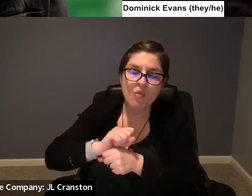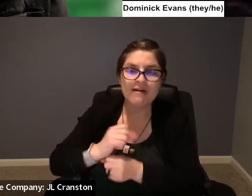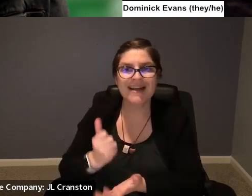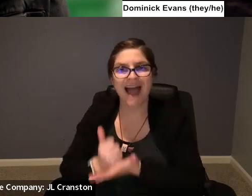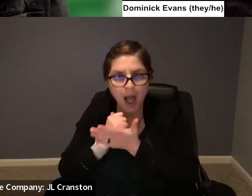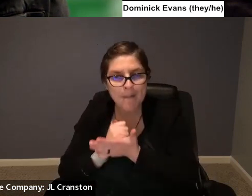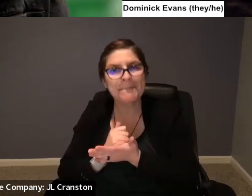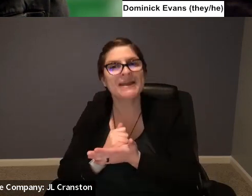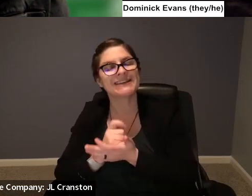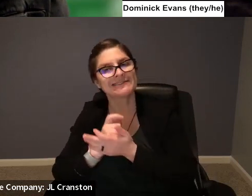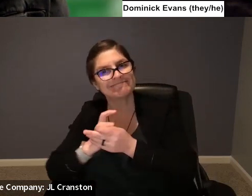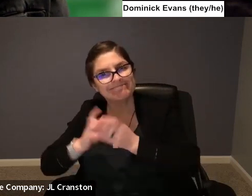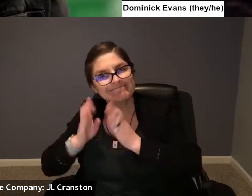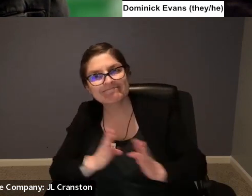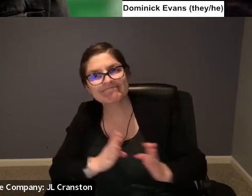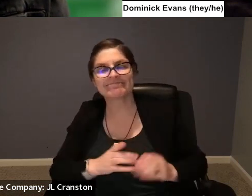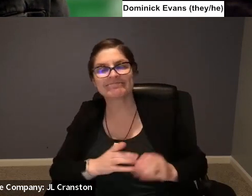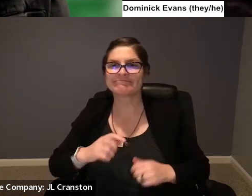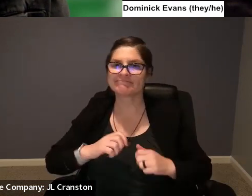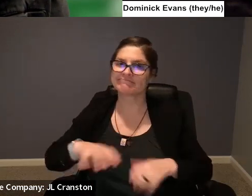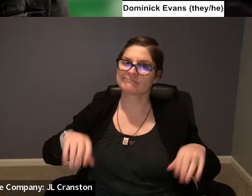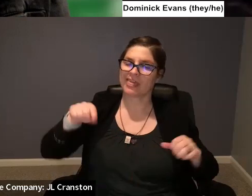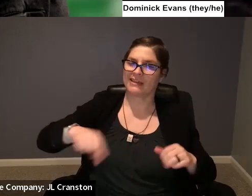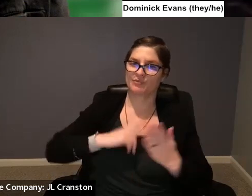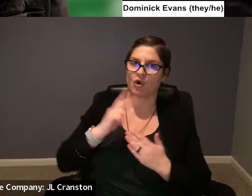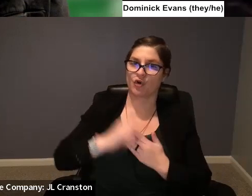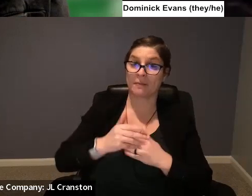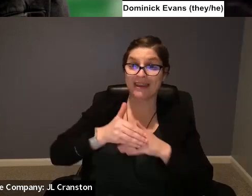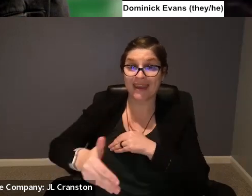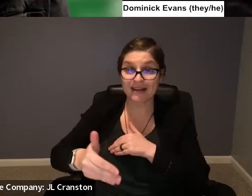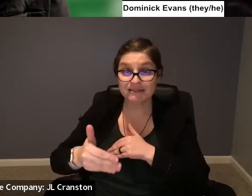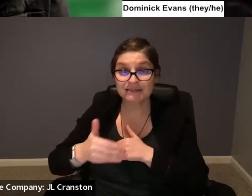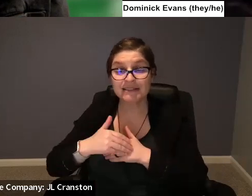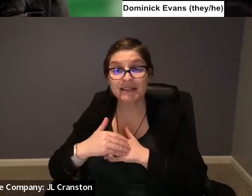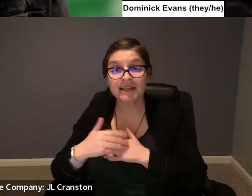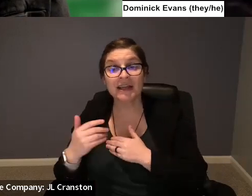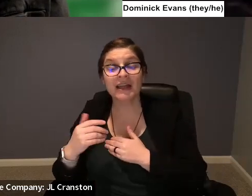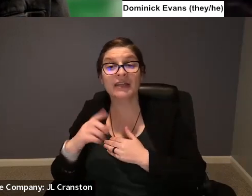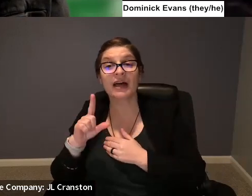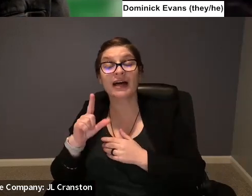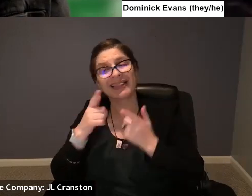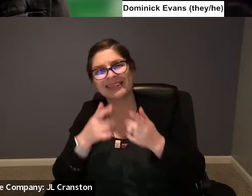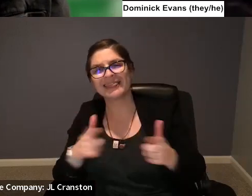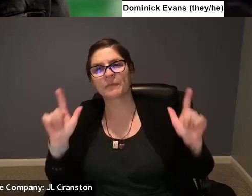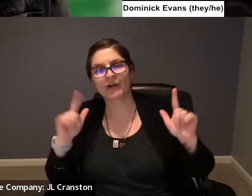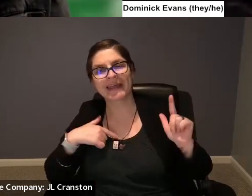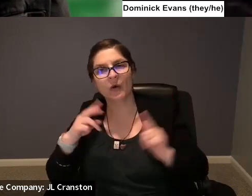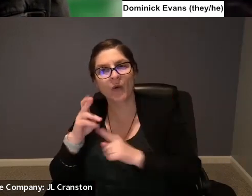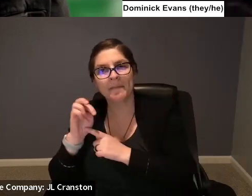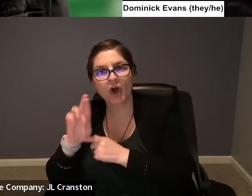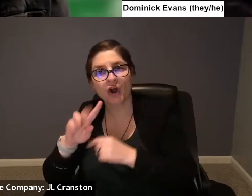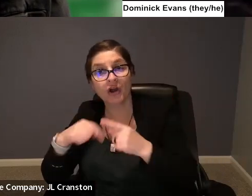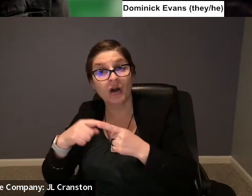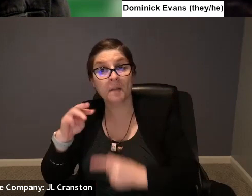this evening's program. Our next installment in the Liberating Webinar series will be on March